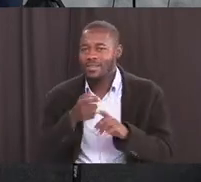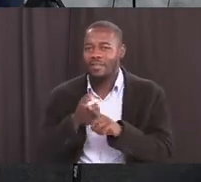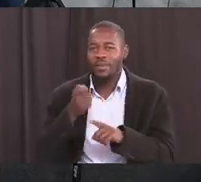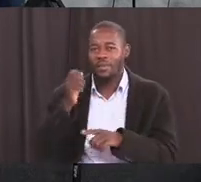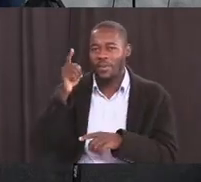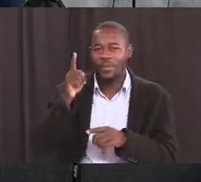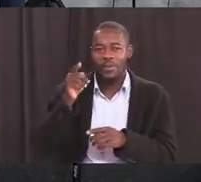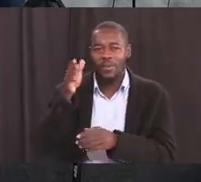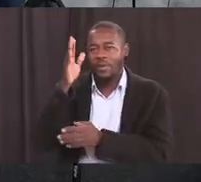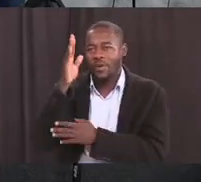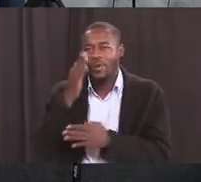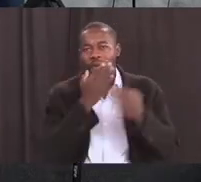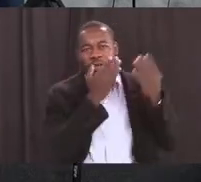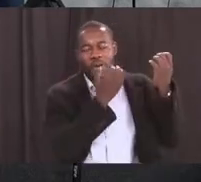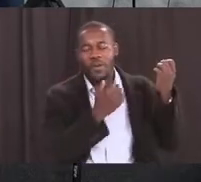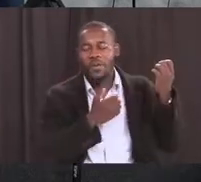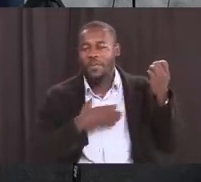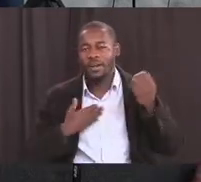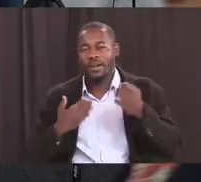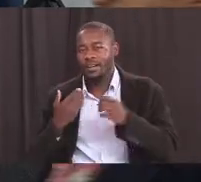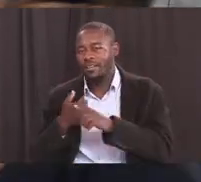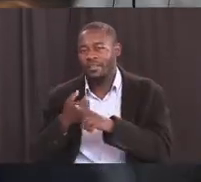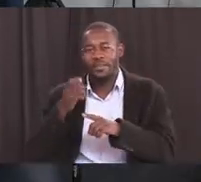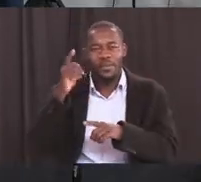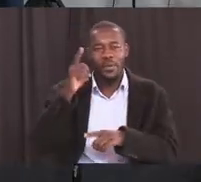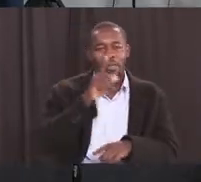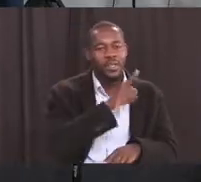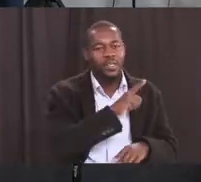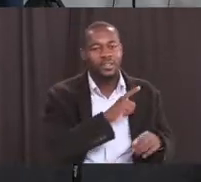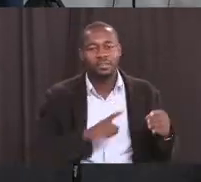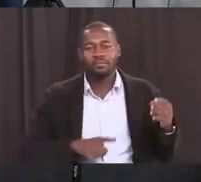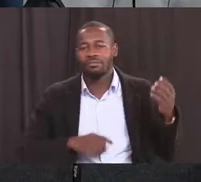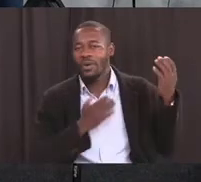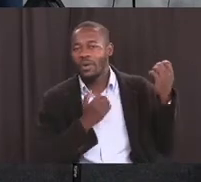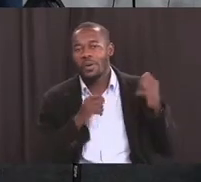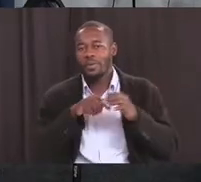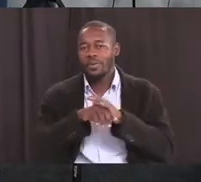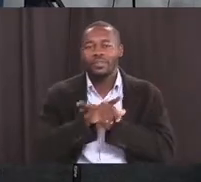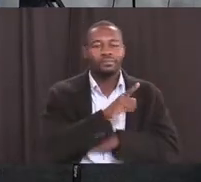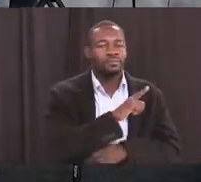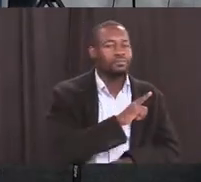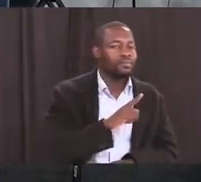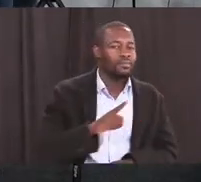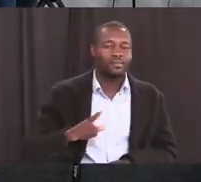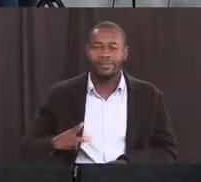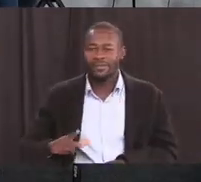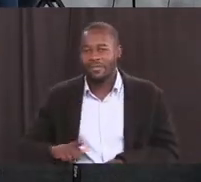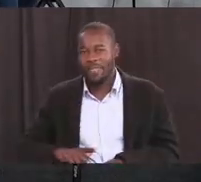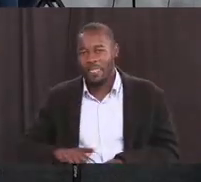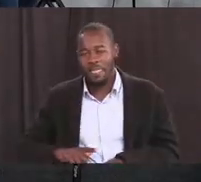my hope is in, my hope is in the Lord.